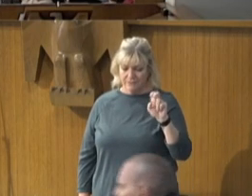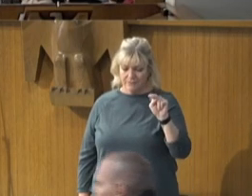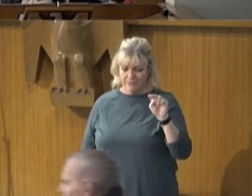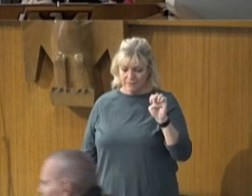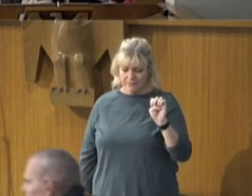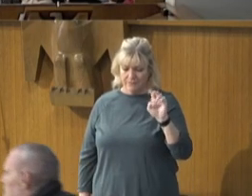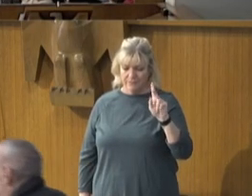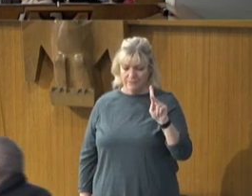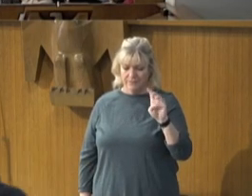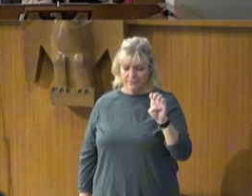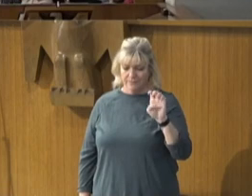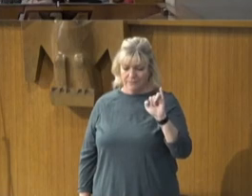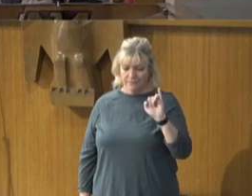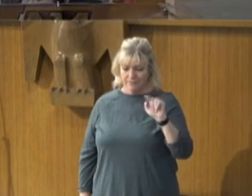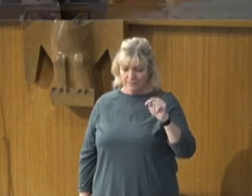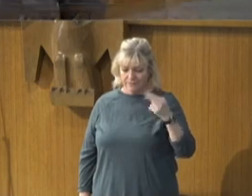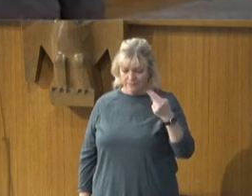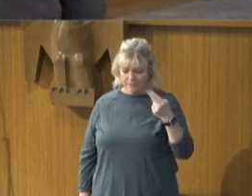Marlene Keith.